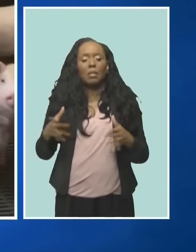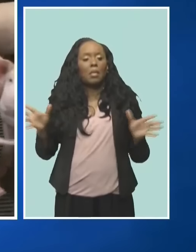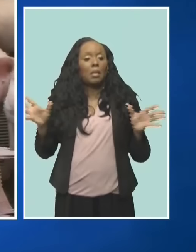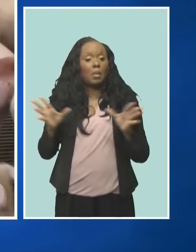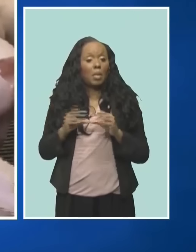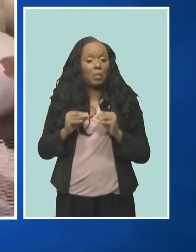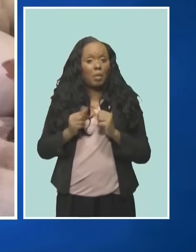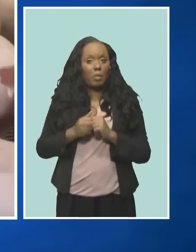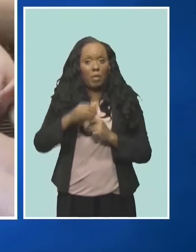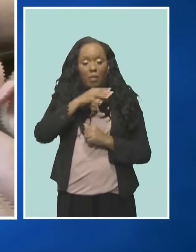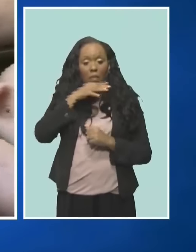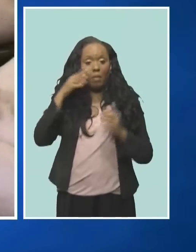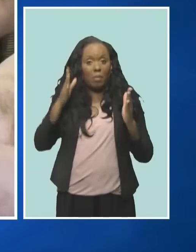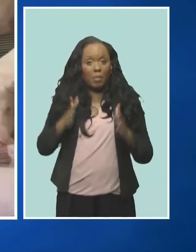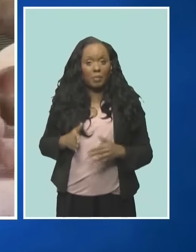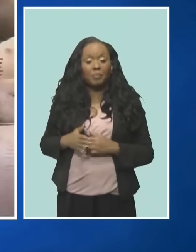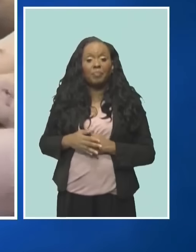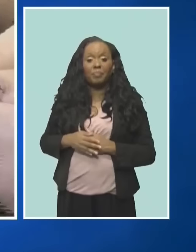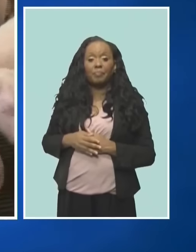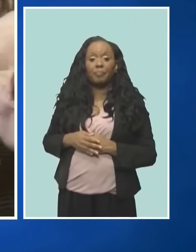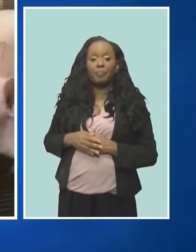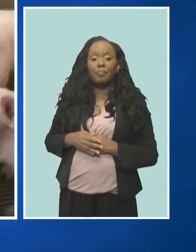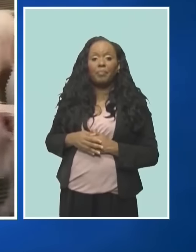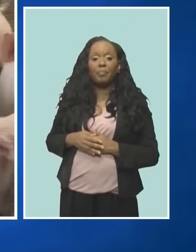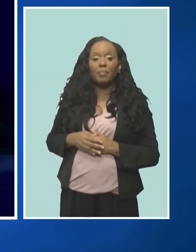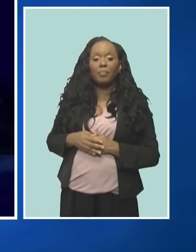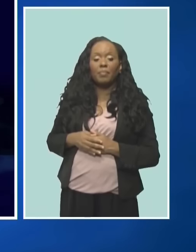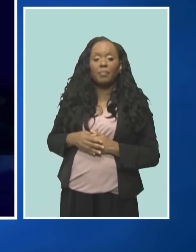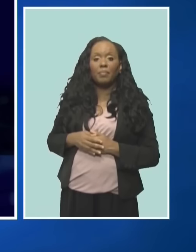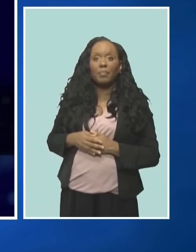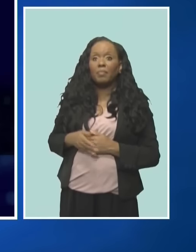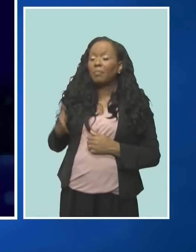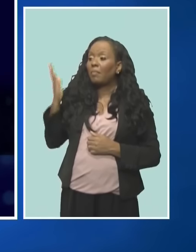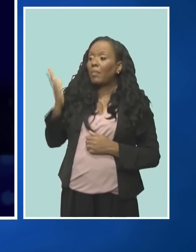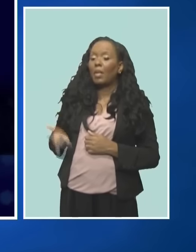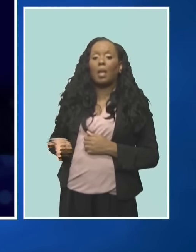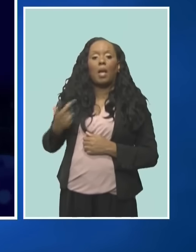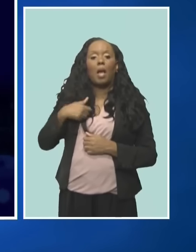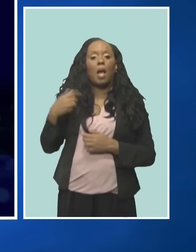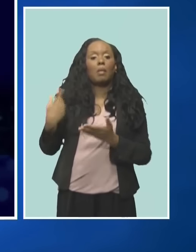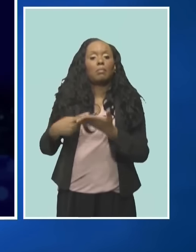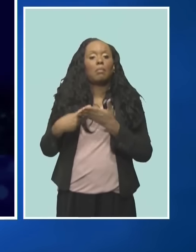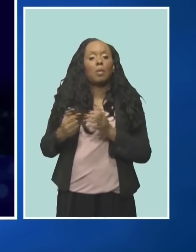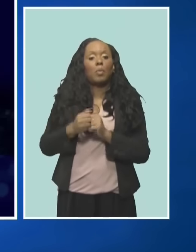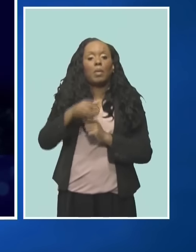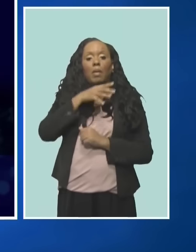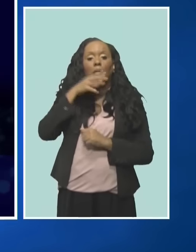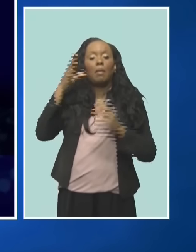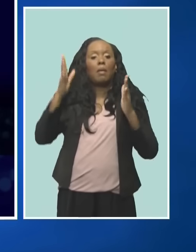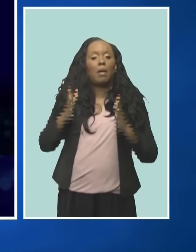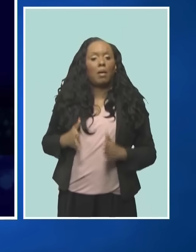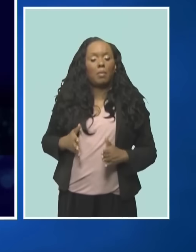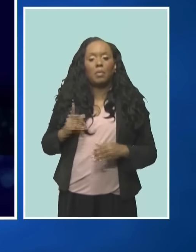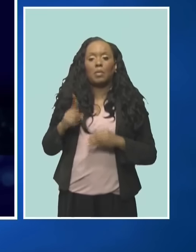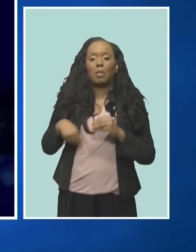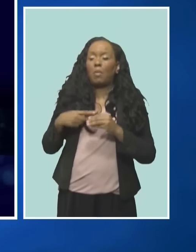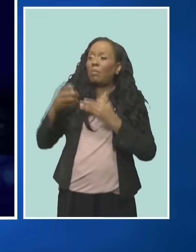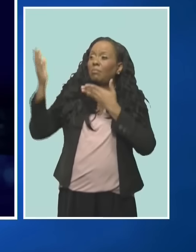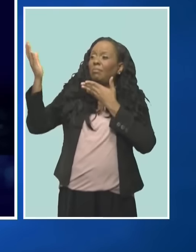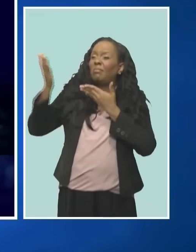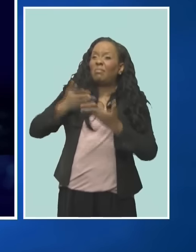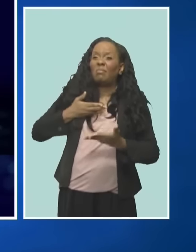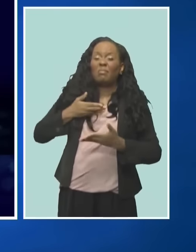farmers. I've spoken to the arrangement for the importation of pork, something that has been put in